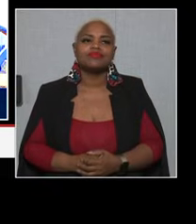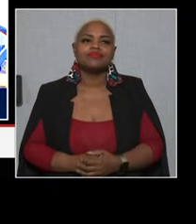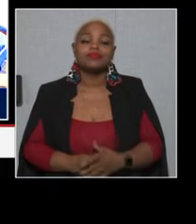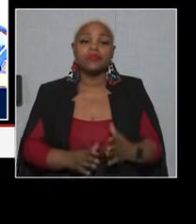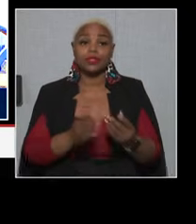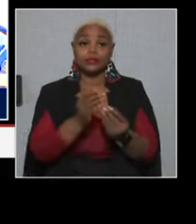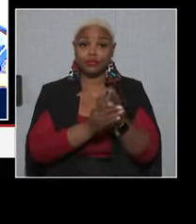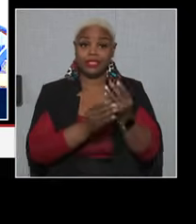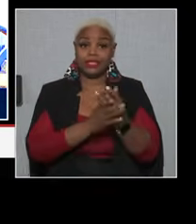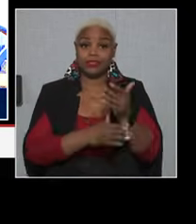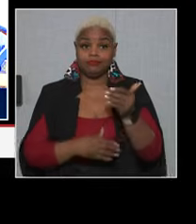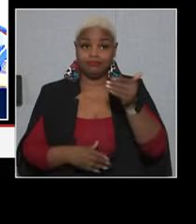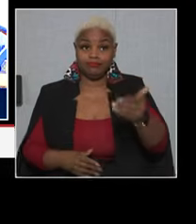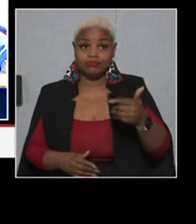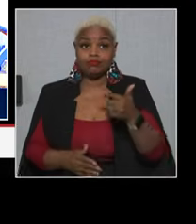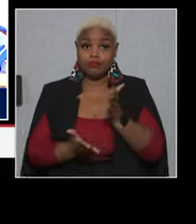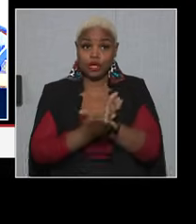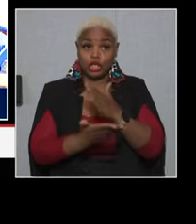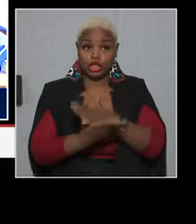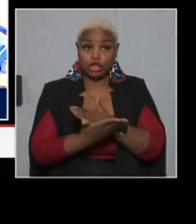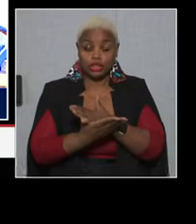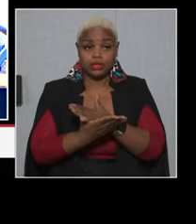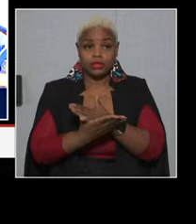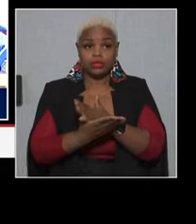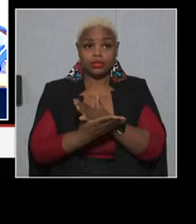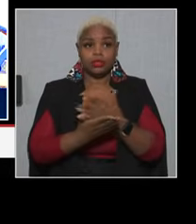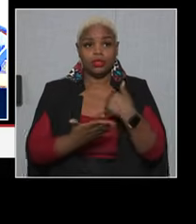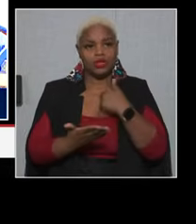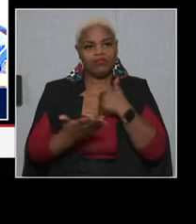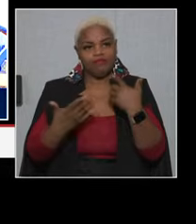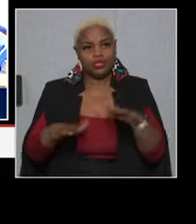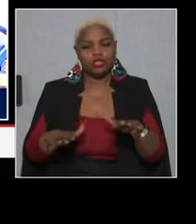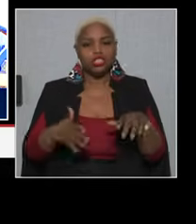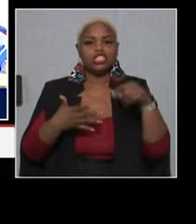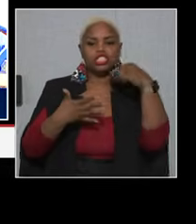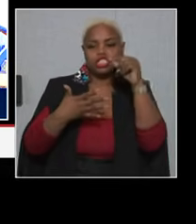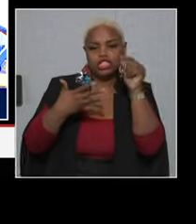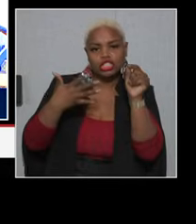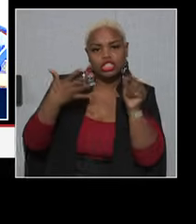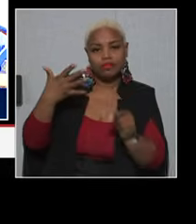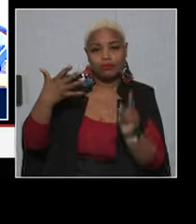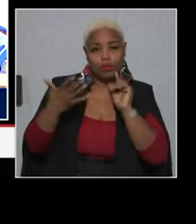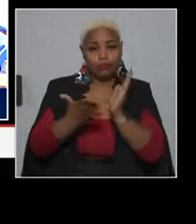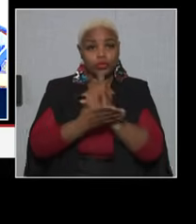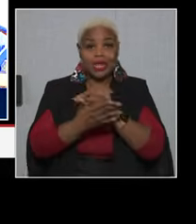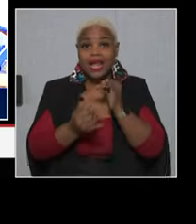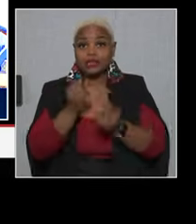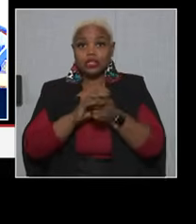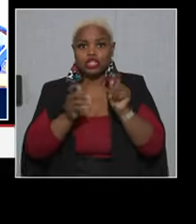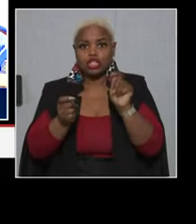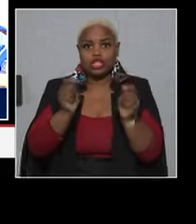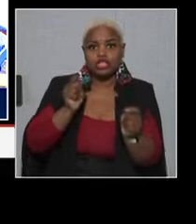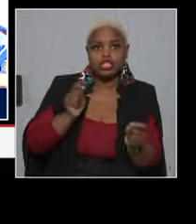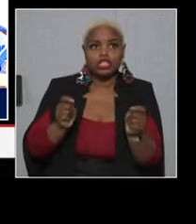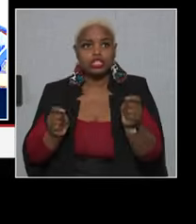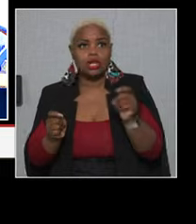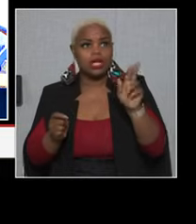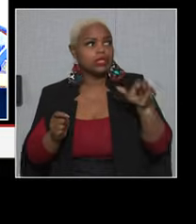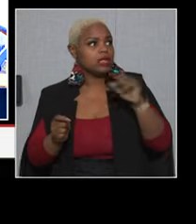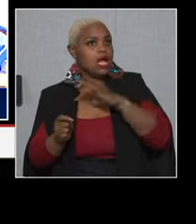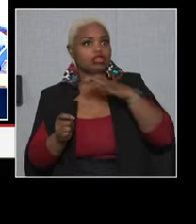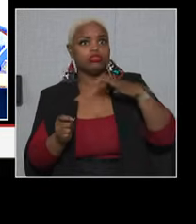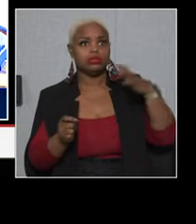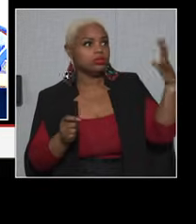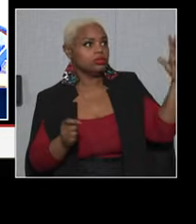a budget that had almost been baked to accommodate changes that the Congress made